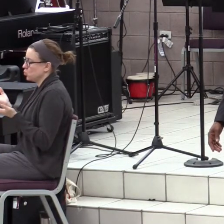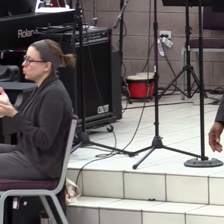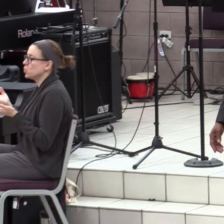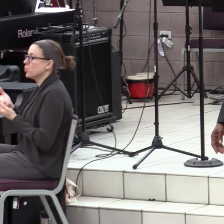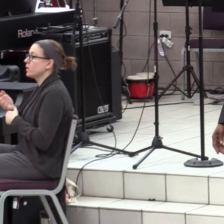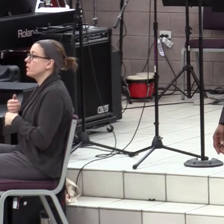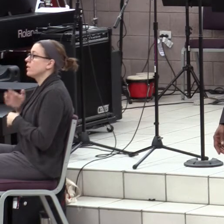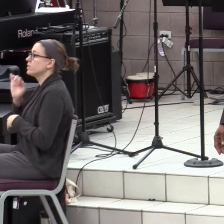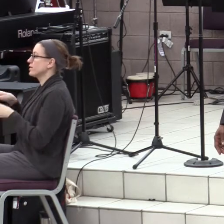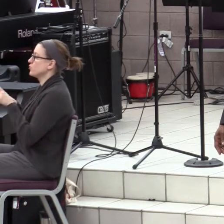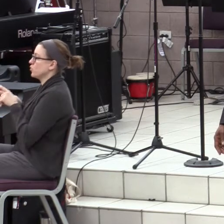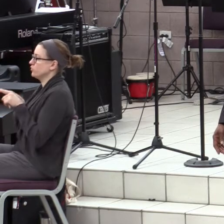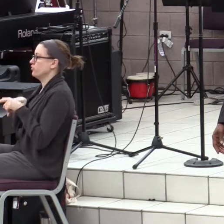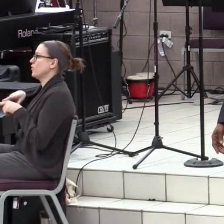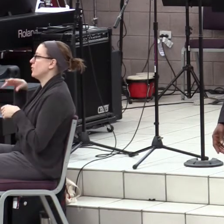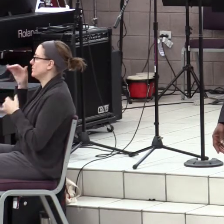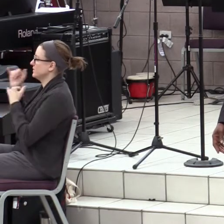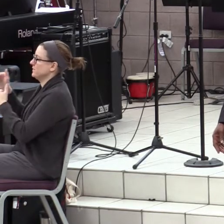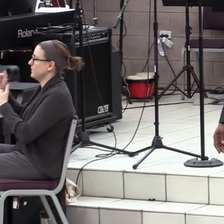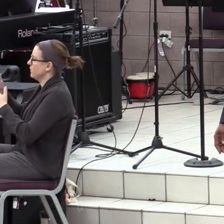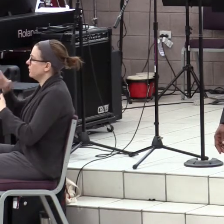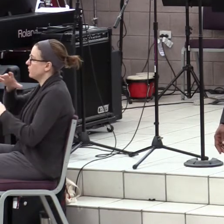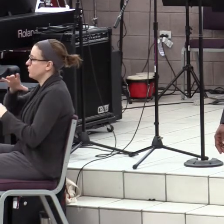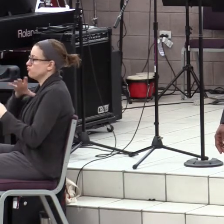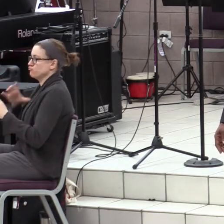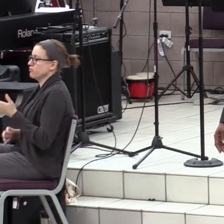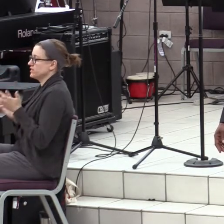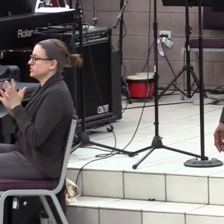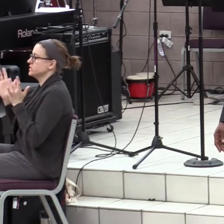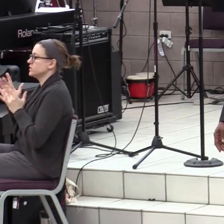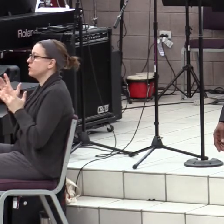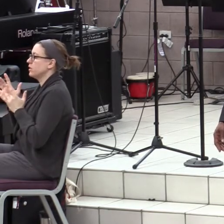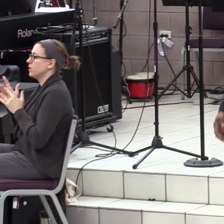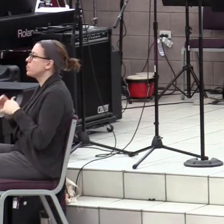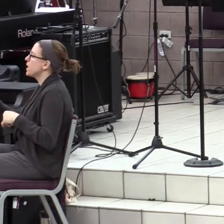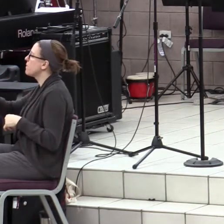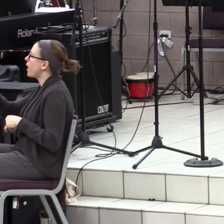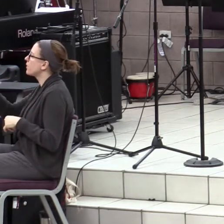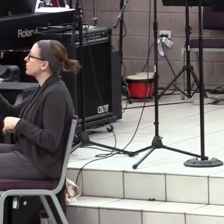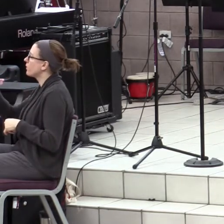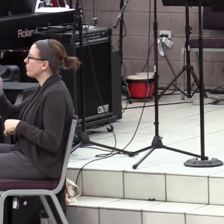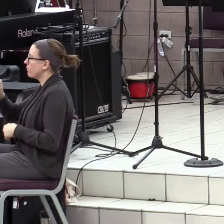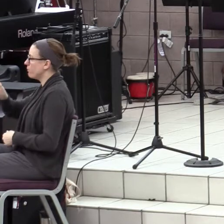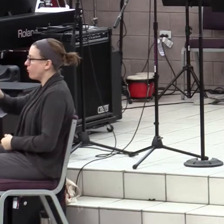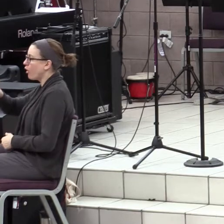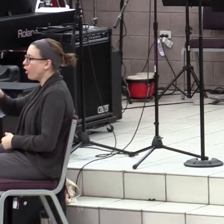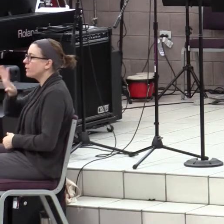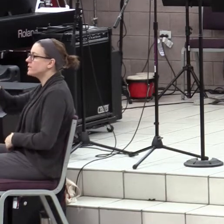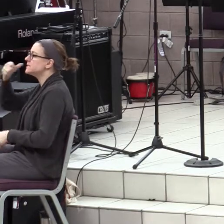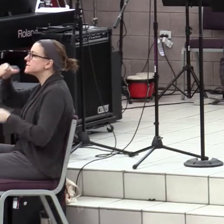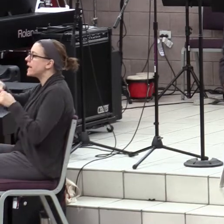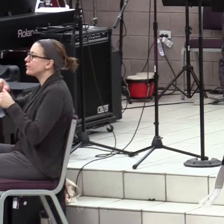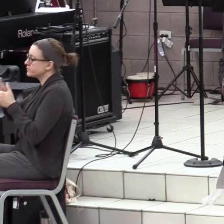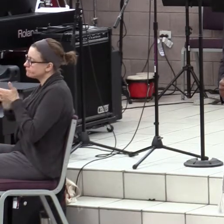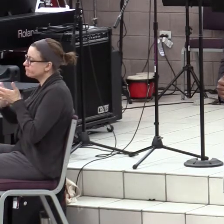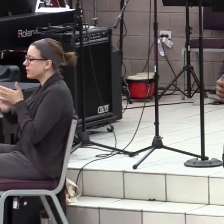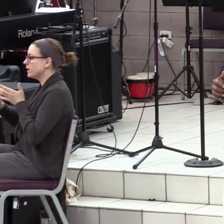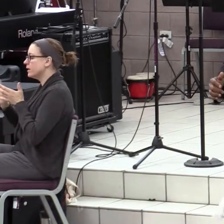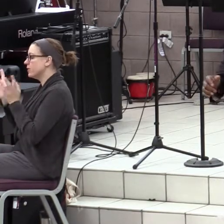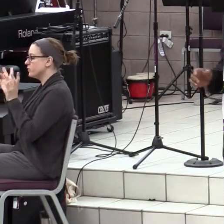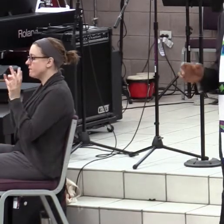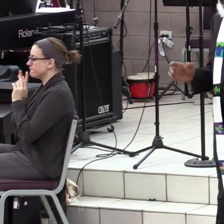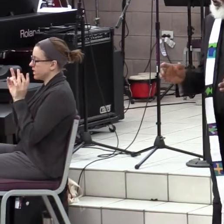which is also in Christ Jesus. The Apostle Paul, throughout his letters, was very adamant about pushing